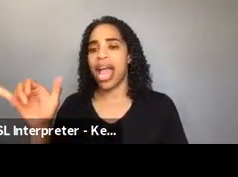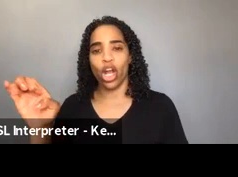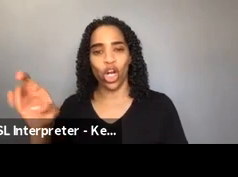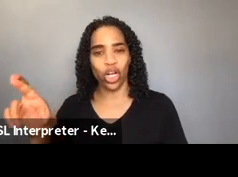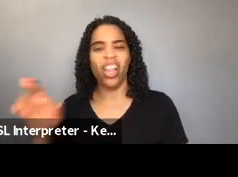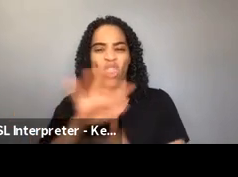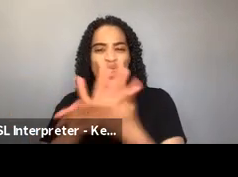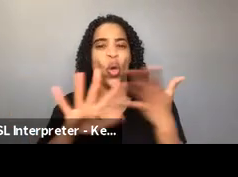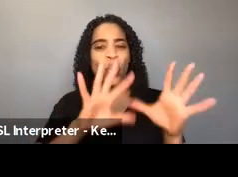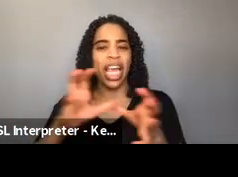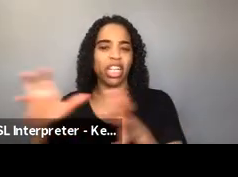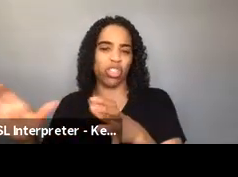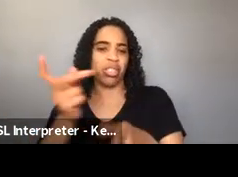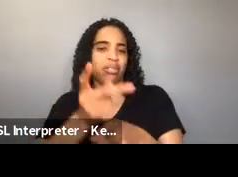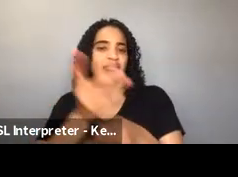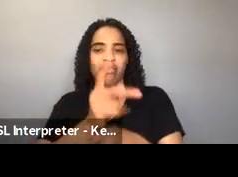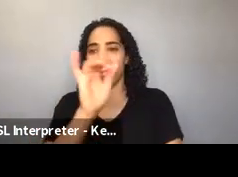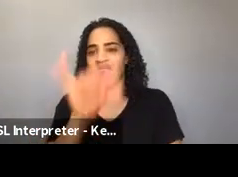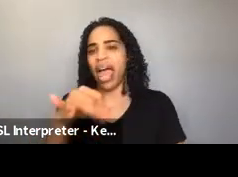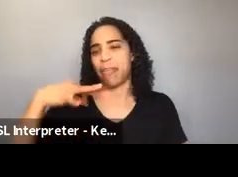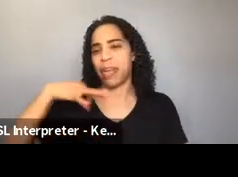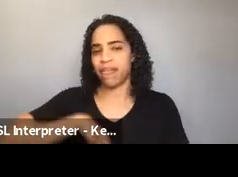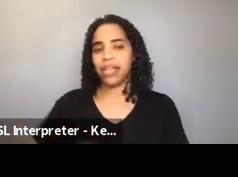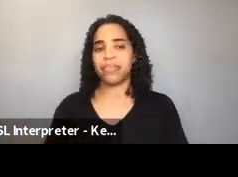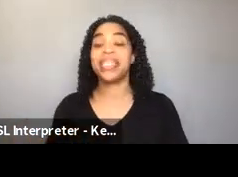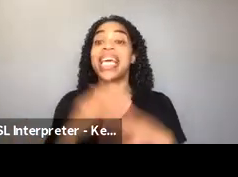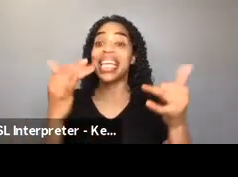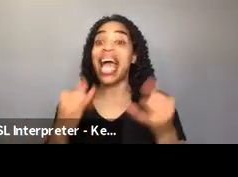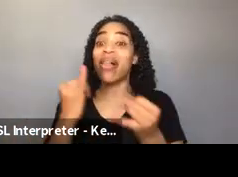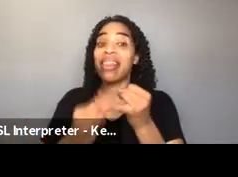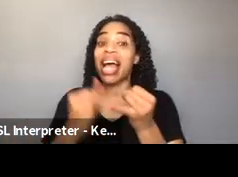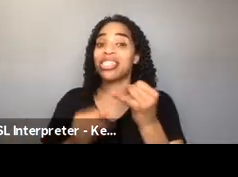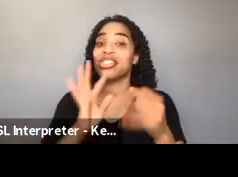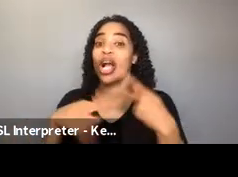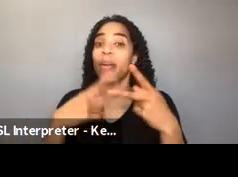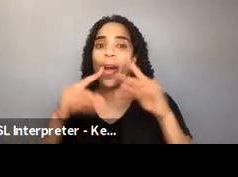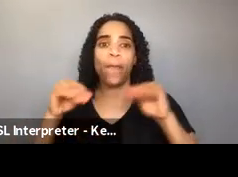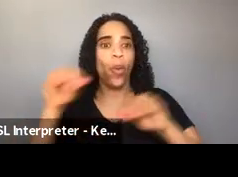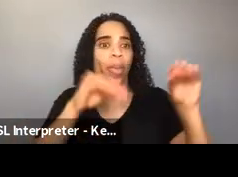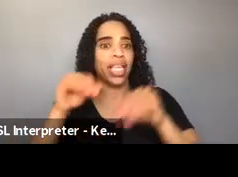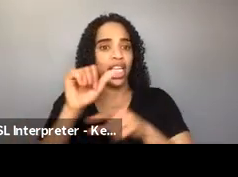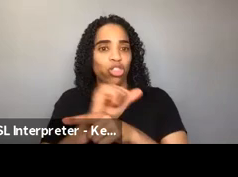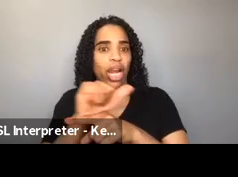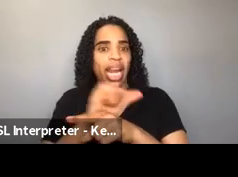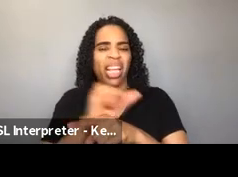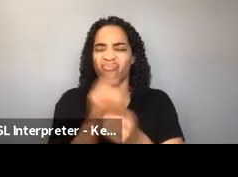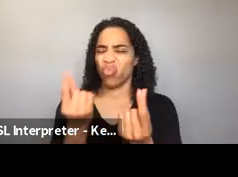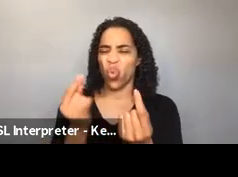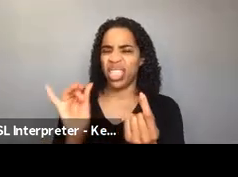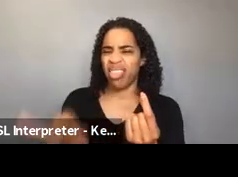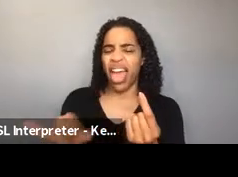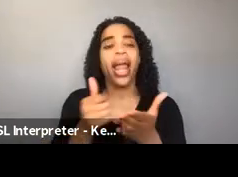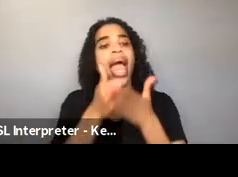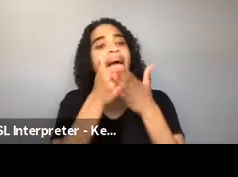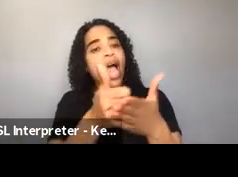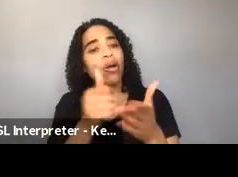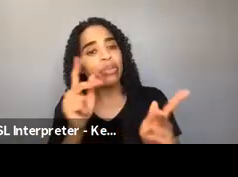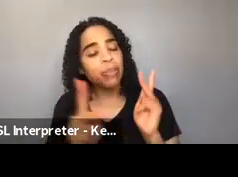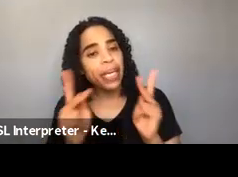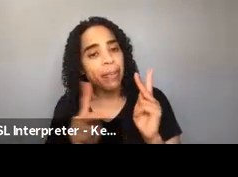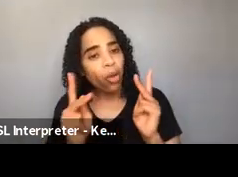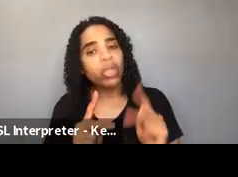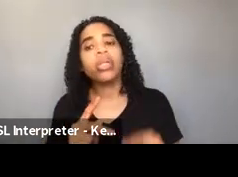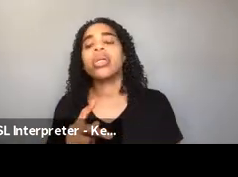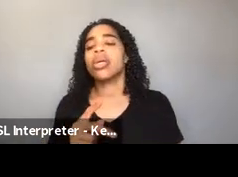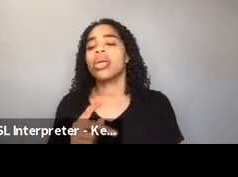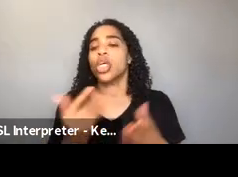Finally, we'll talk a little bit about mobility training. Mobility training is designed to provide individuals, including new